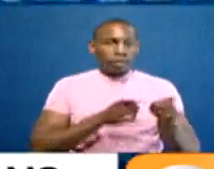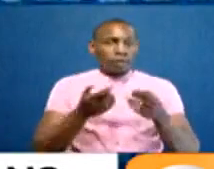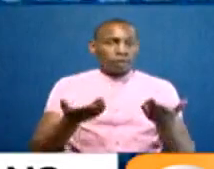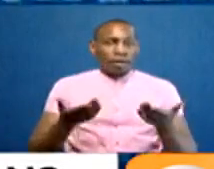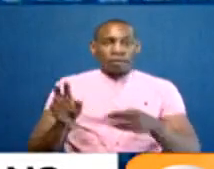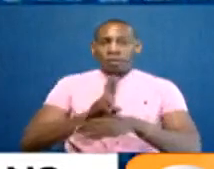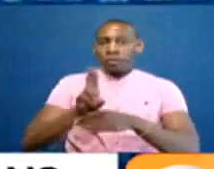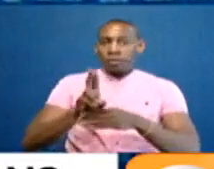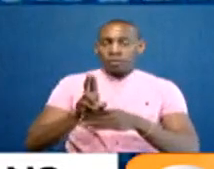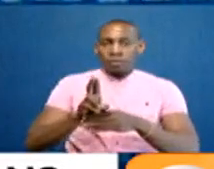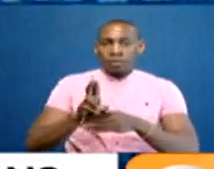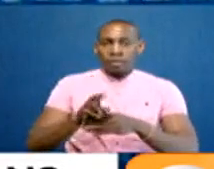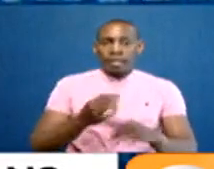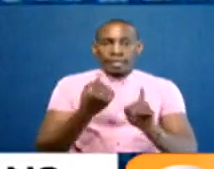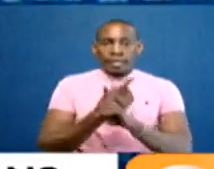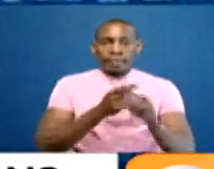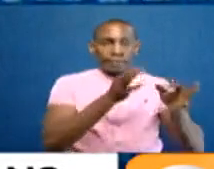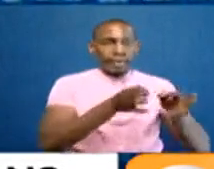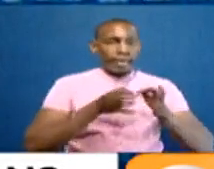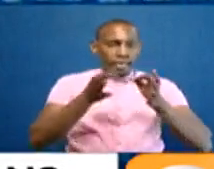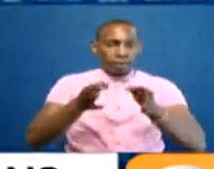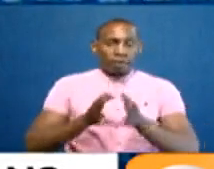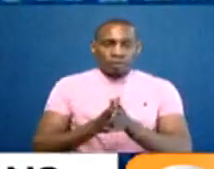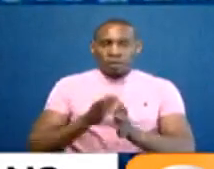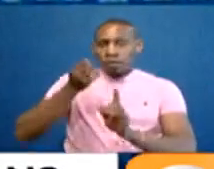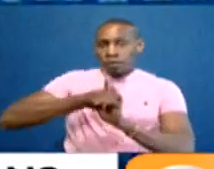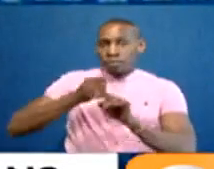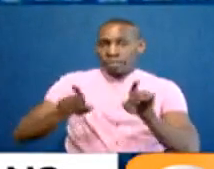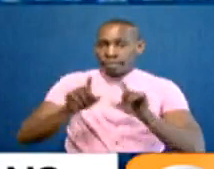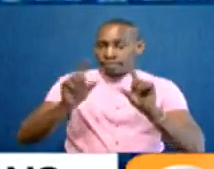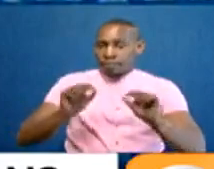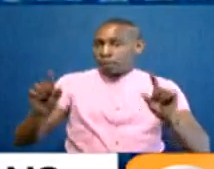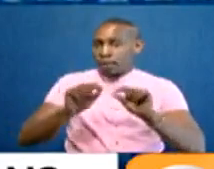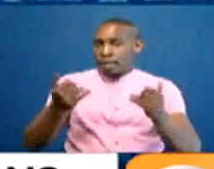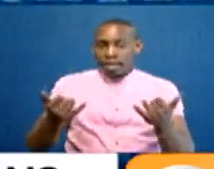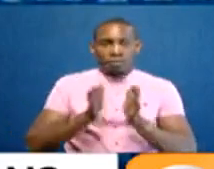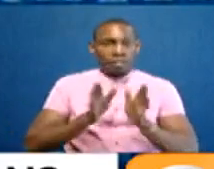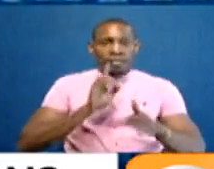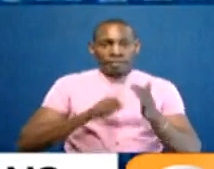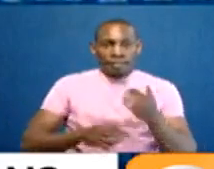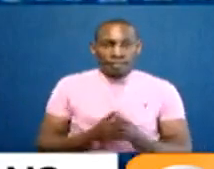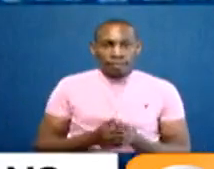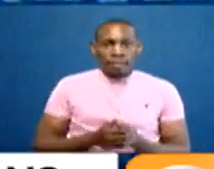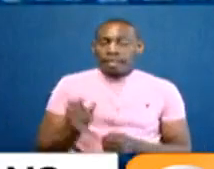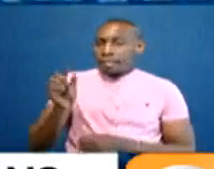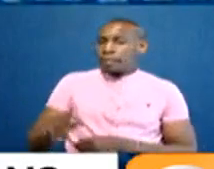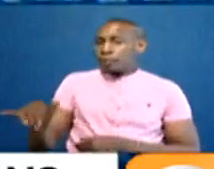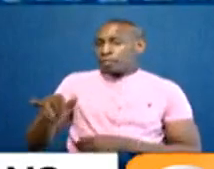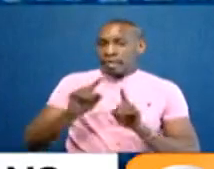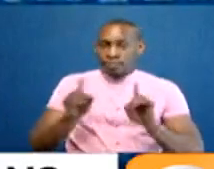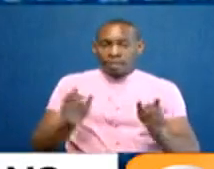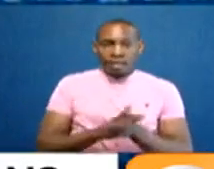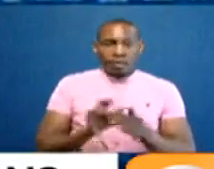the use of multiple accounts to propagate the same message? I mean, essentially, we're saying this is the same person, but